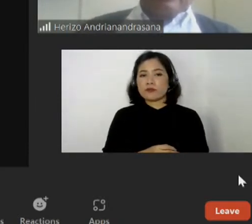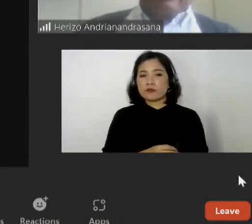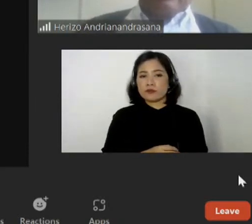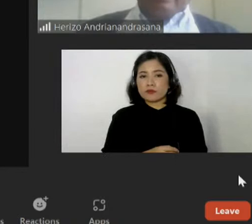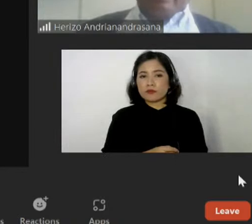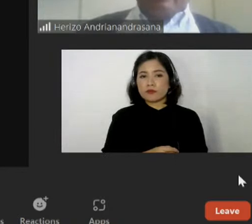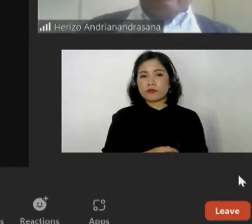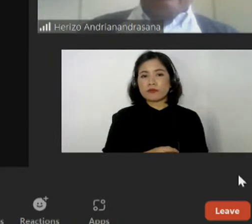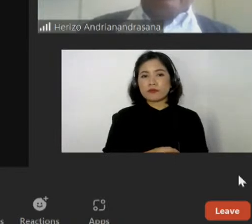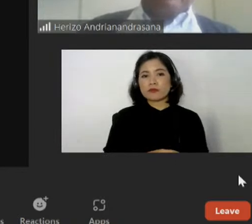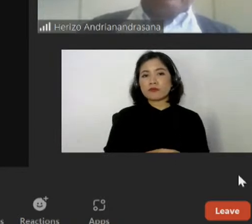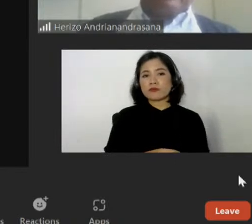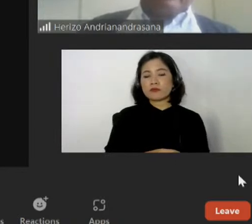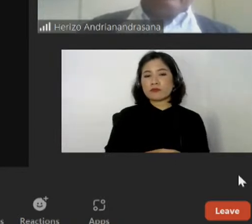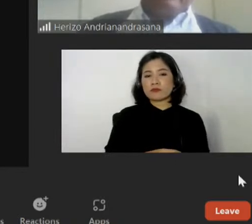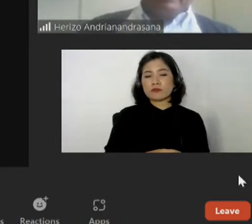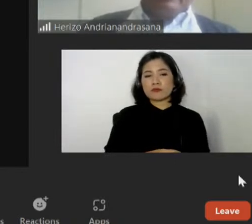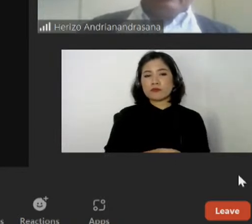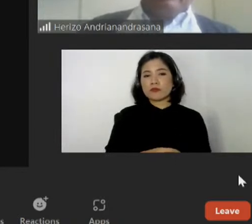was just,